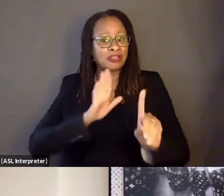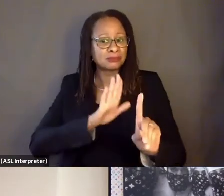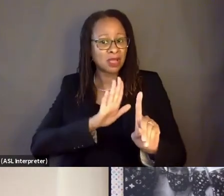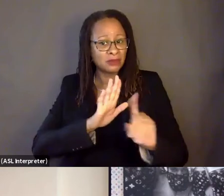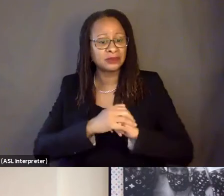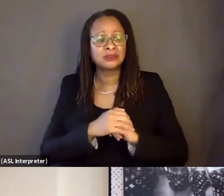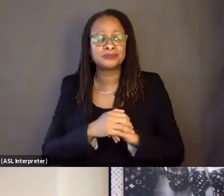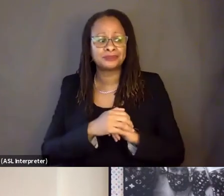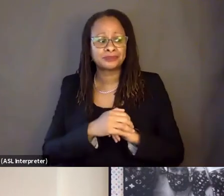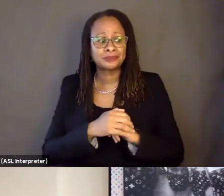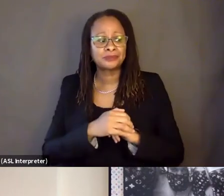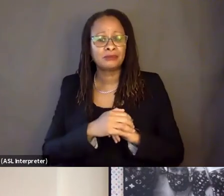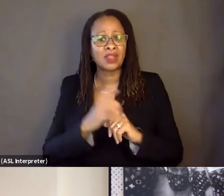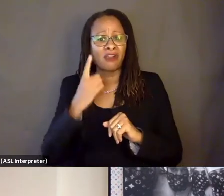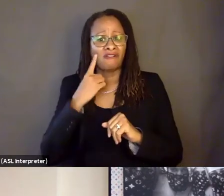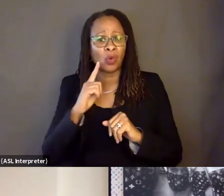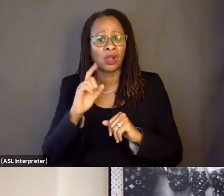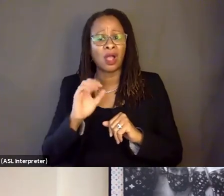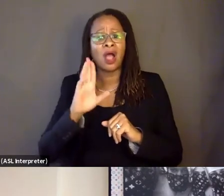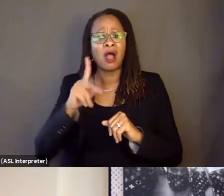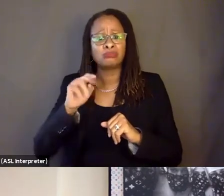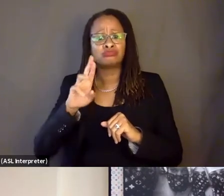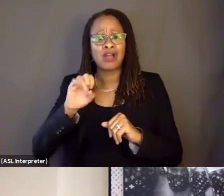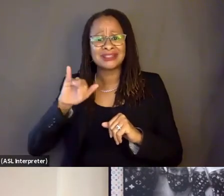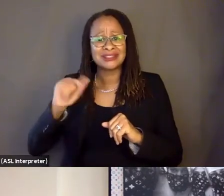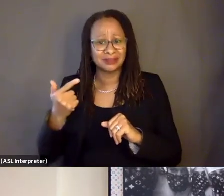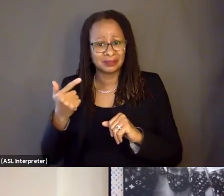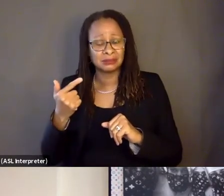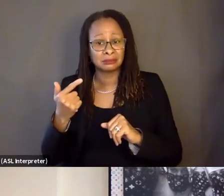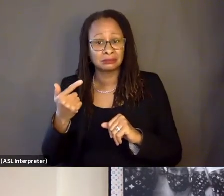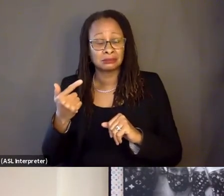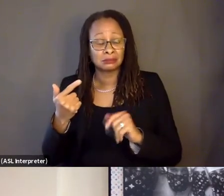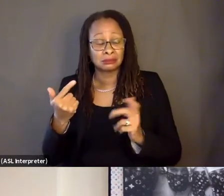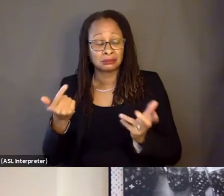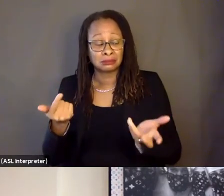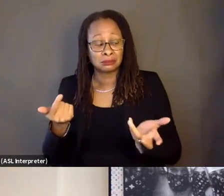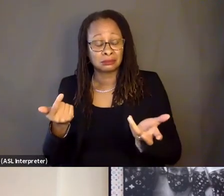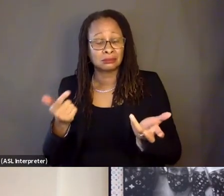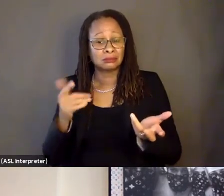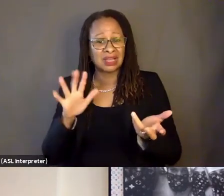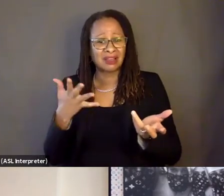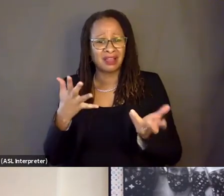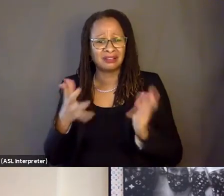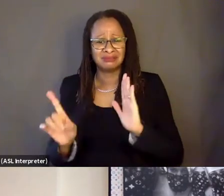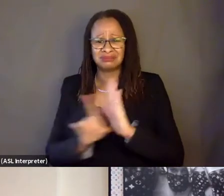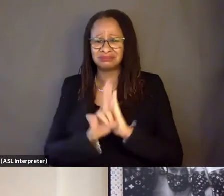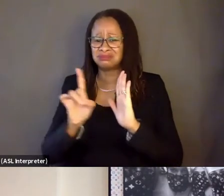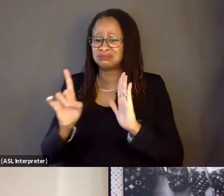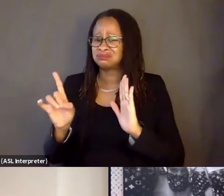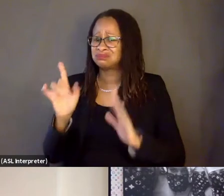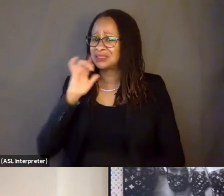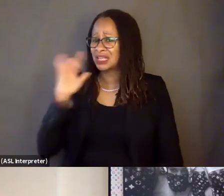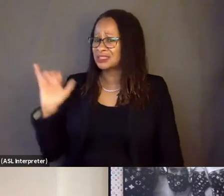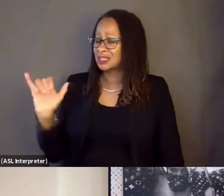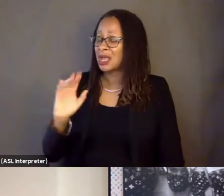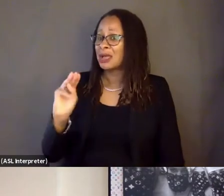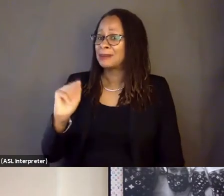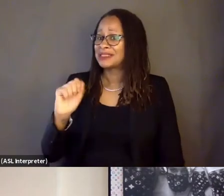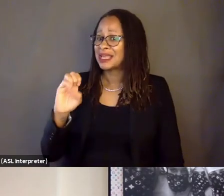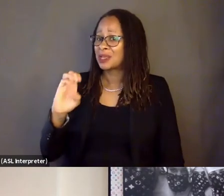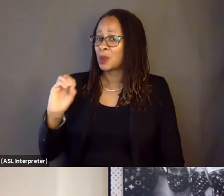for an uprising, if you will. And it kind of rang to me in the same way that the Maceo Snipes